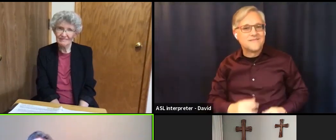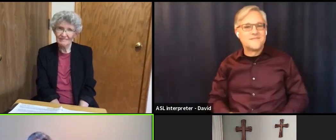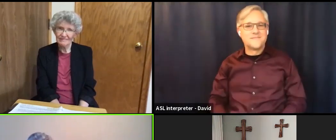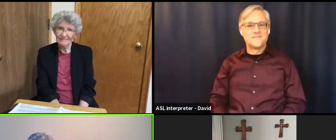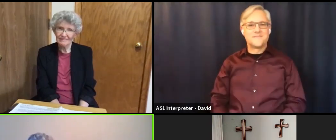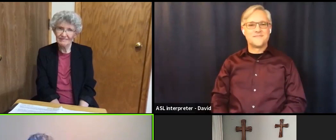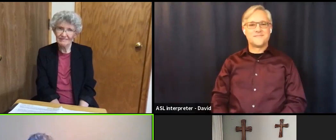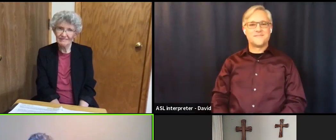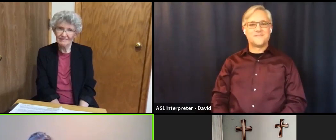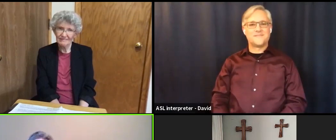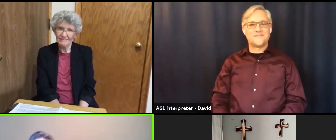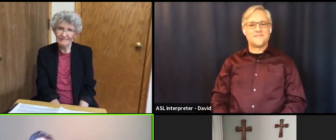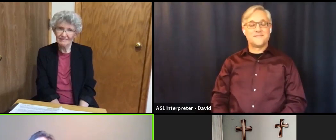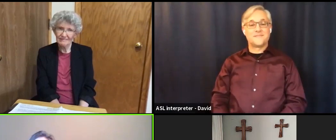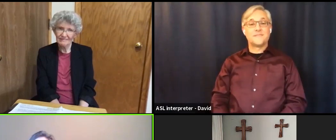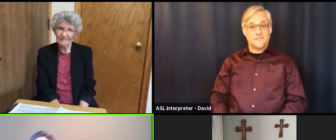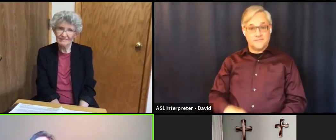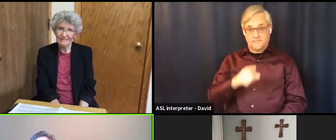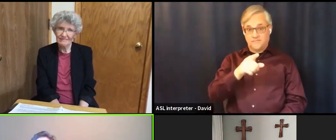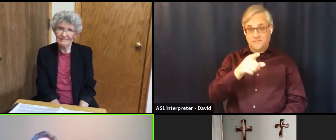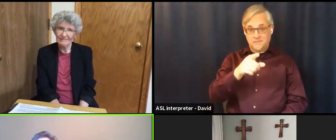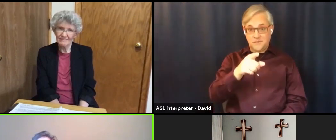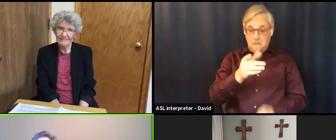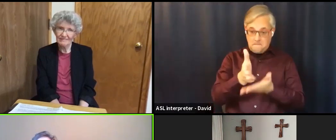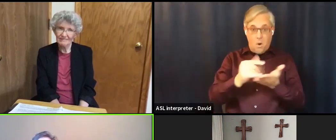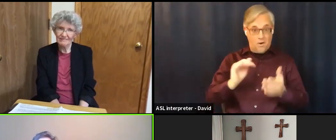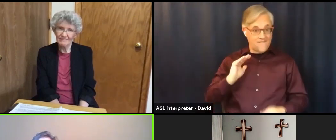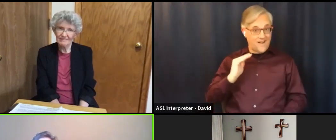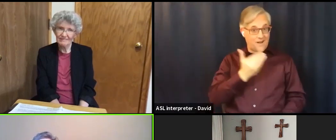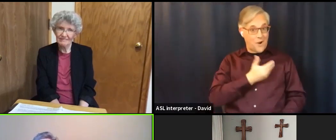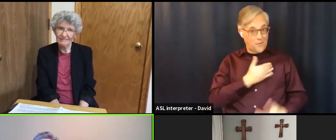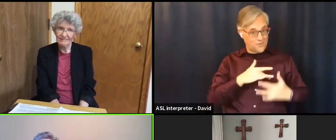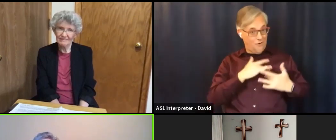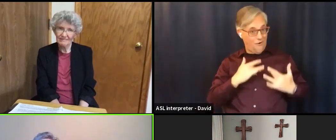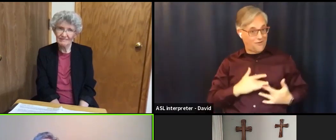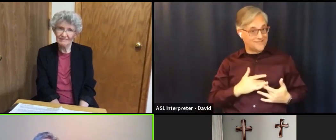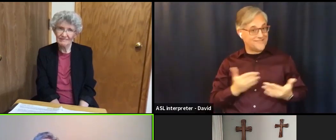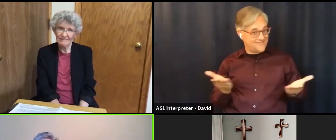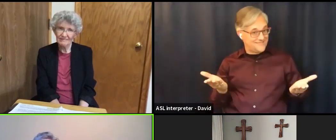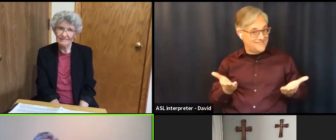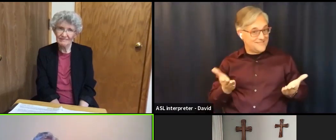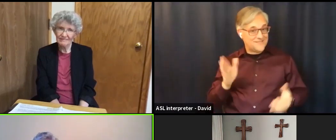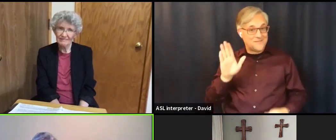You are part of our hearts here at Bread of Life.